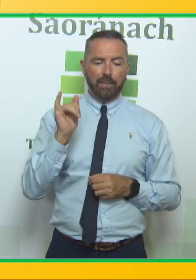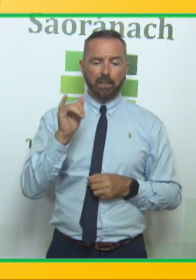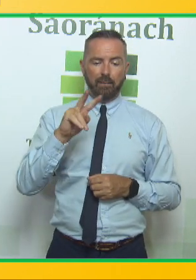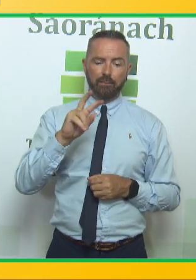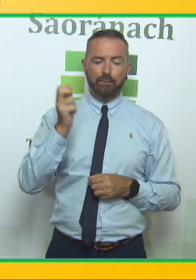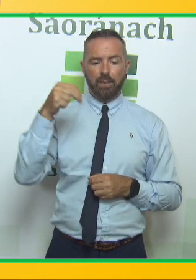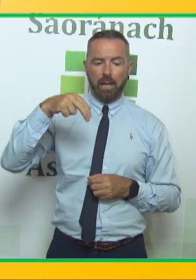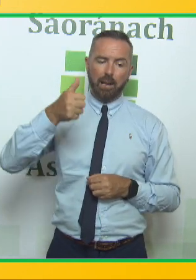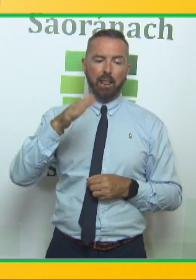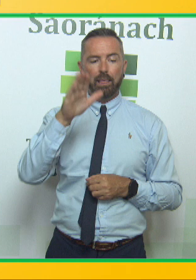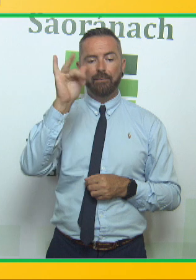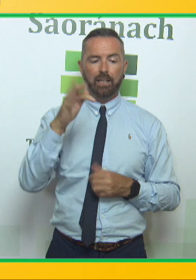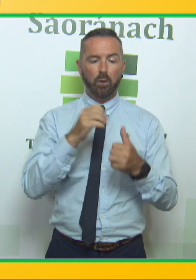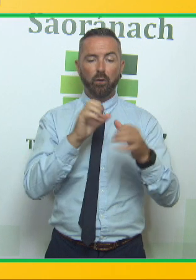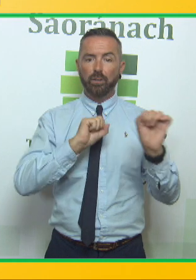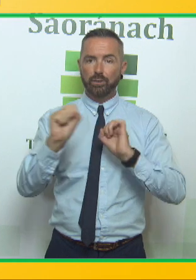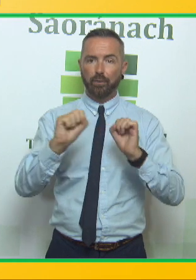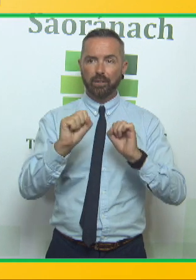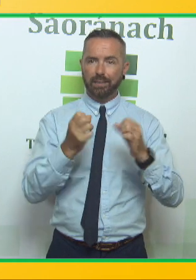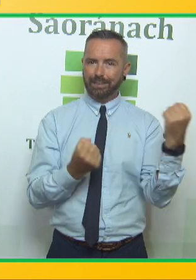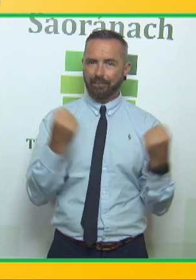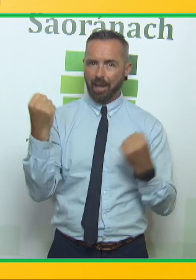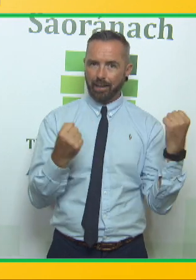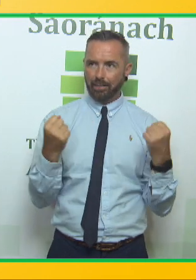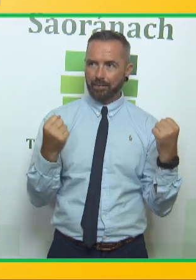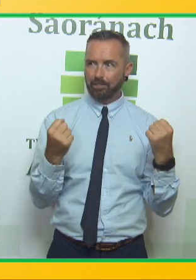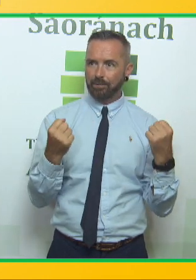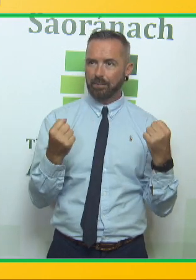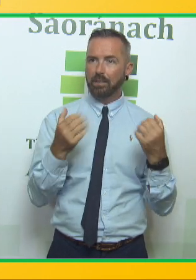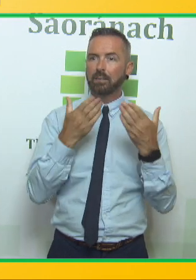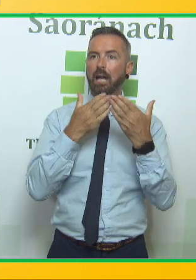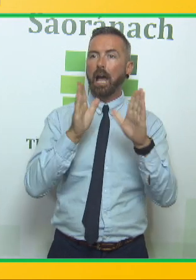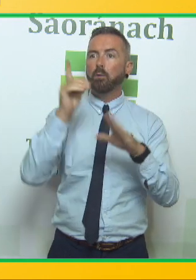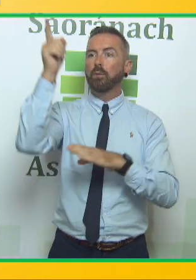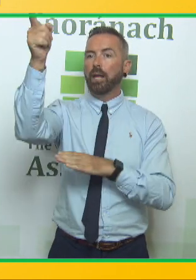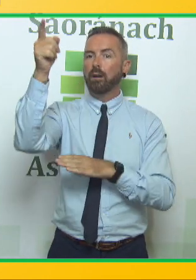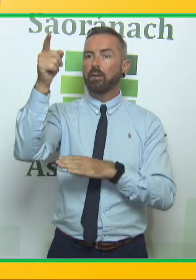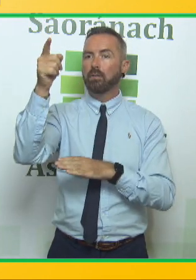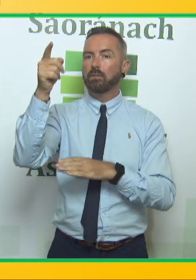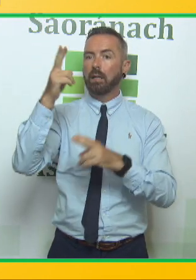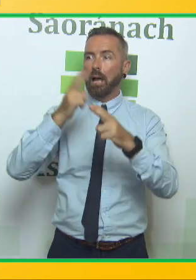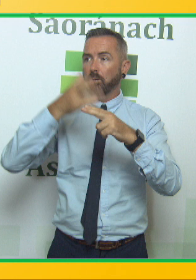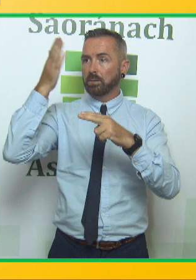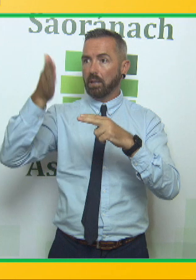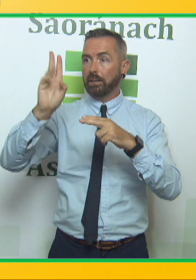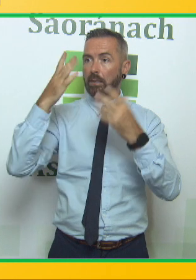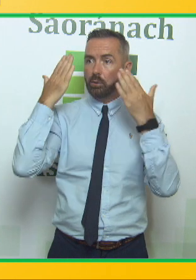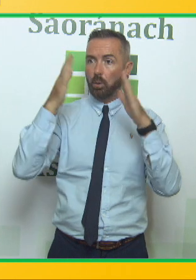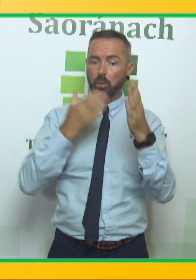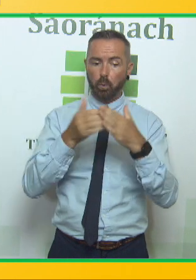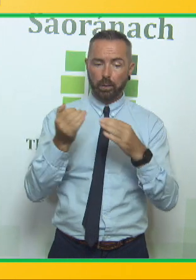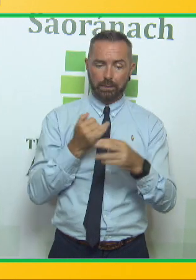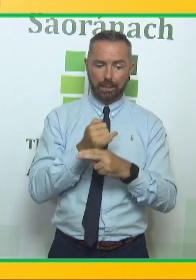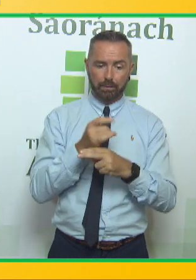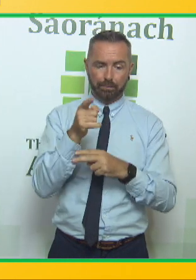the Van Liffey, is out the back, and I'll have it opened up at 5:30, and you can come and have a look at it if you like. And I can show you, it's there,